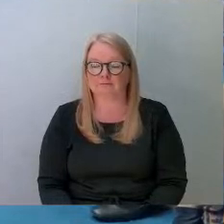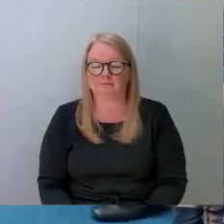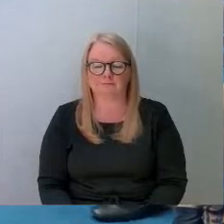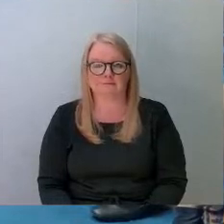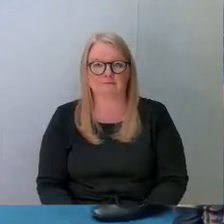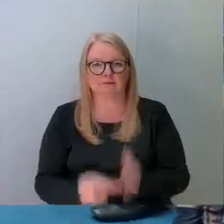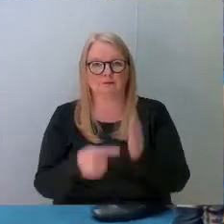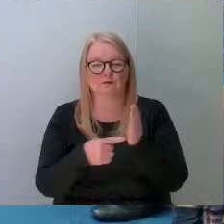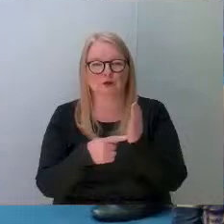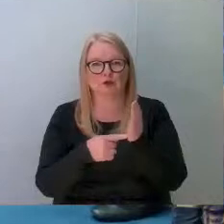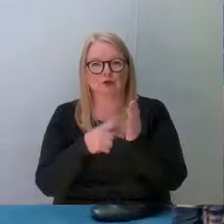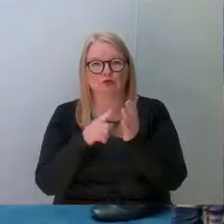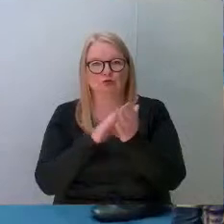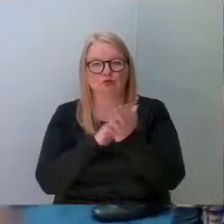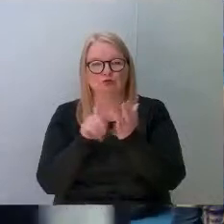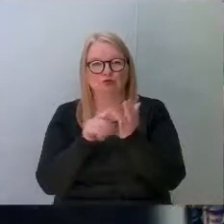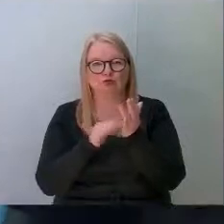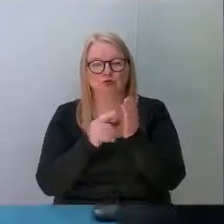Thomas Carlyle.